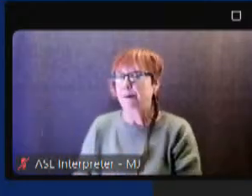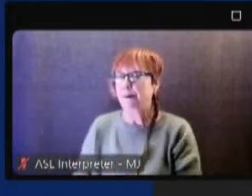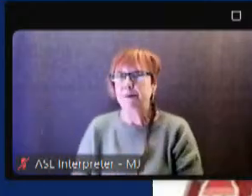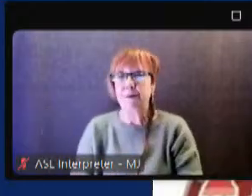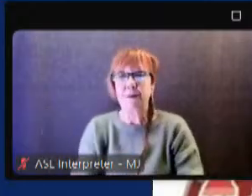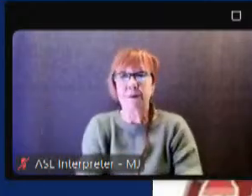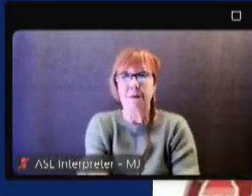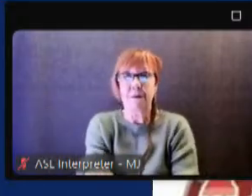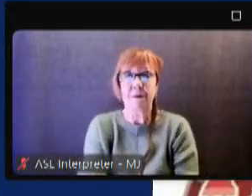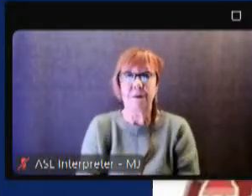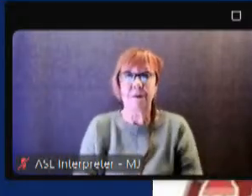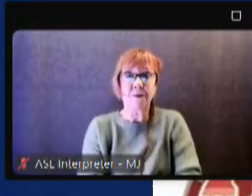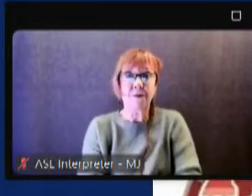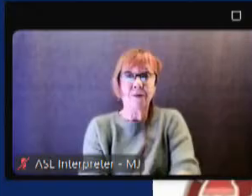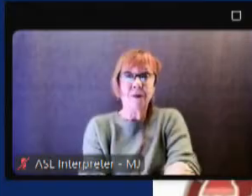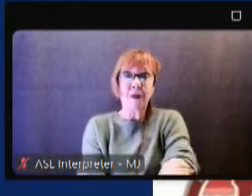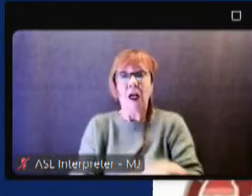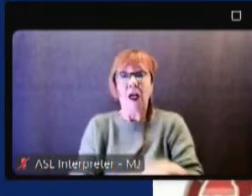Okay.